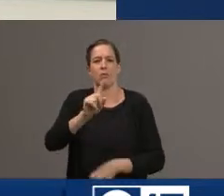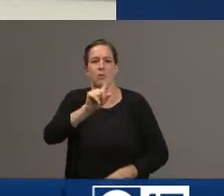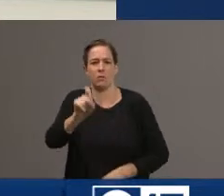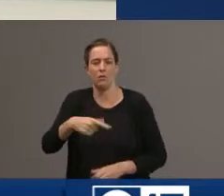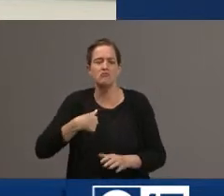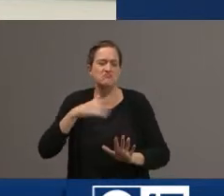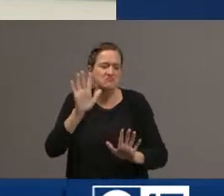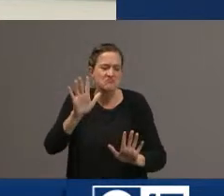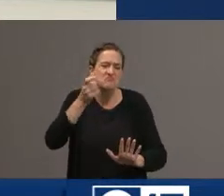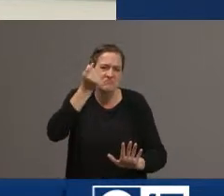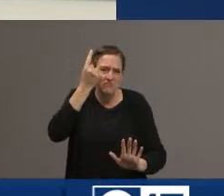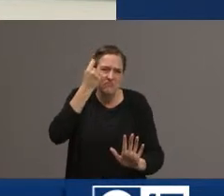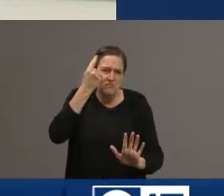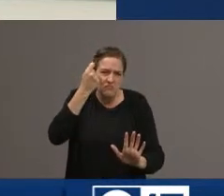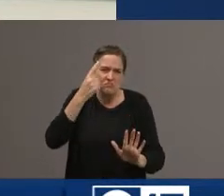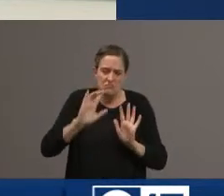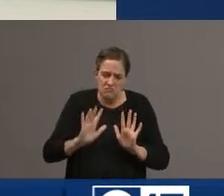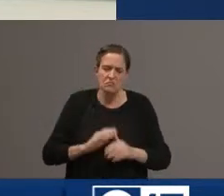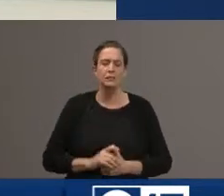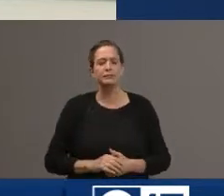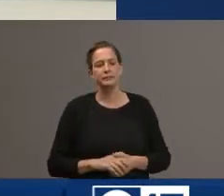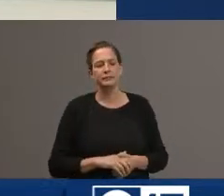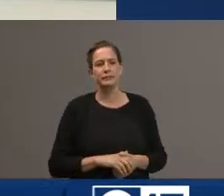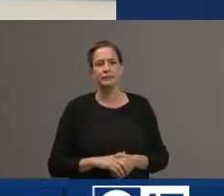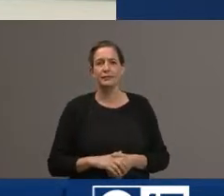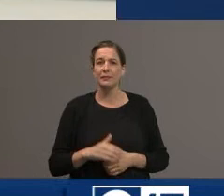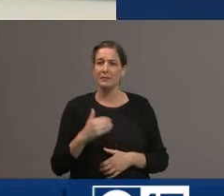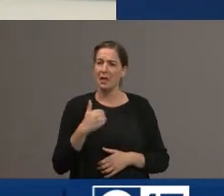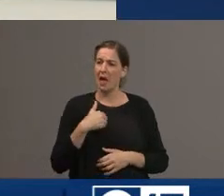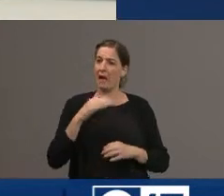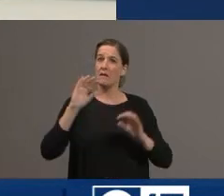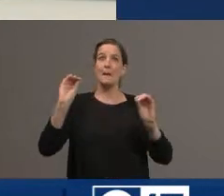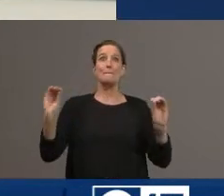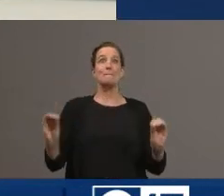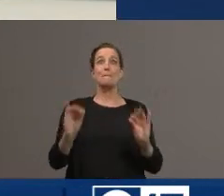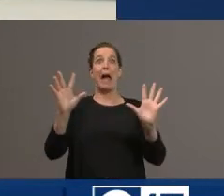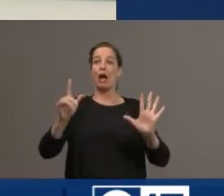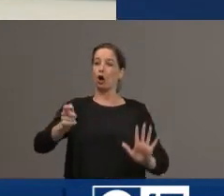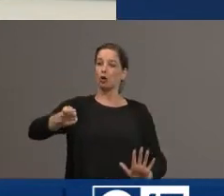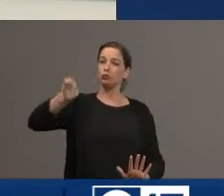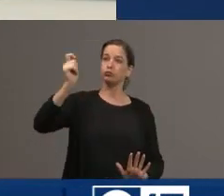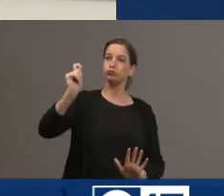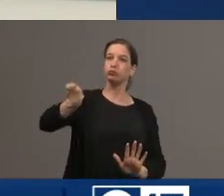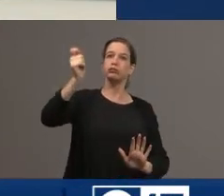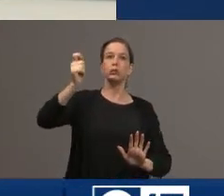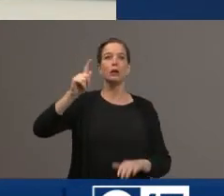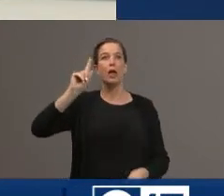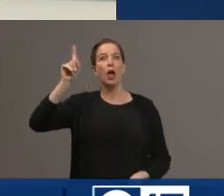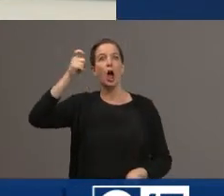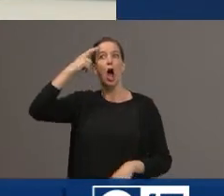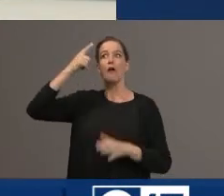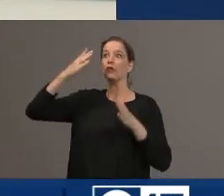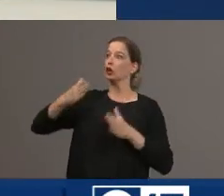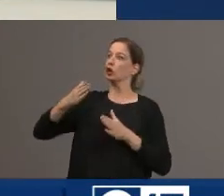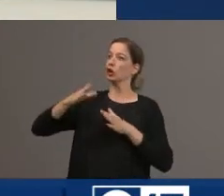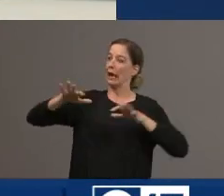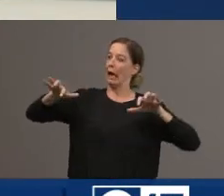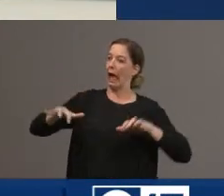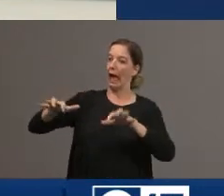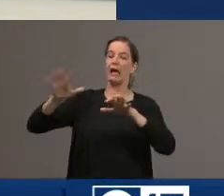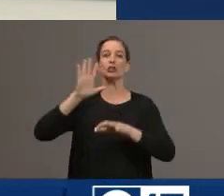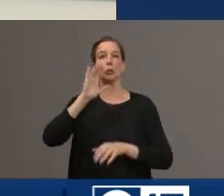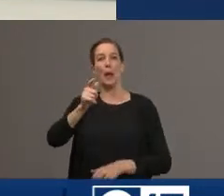magical decision or golden government action that will stop this